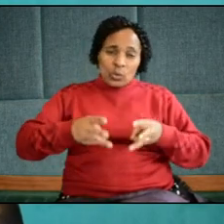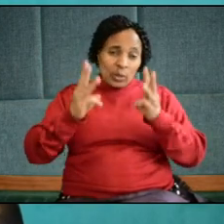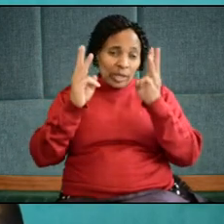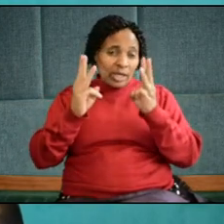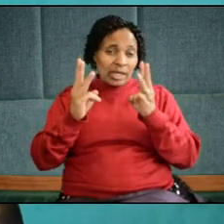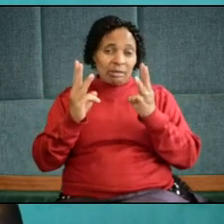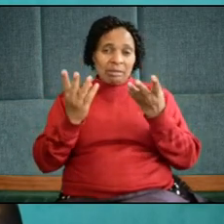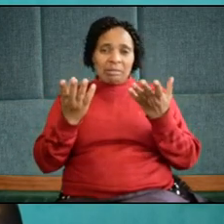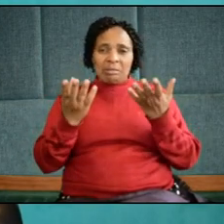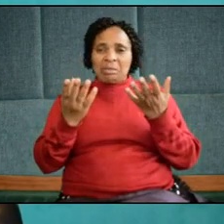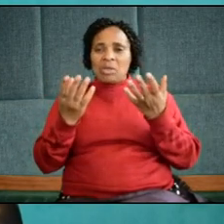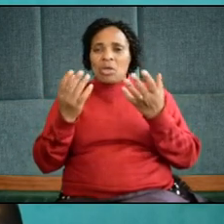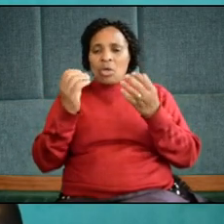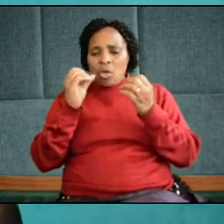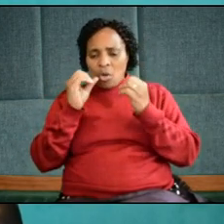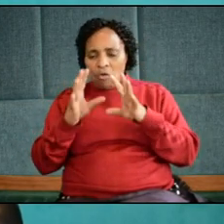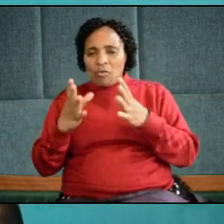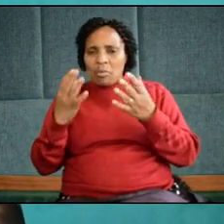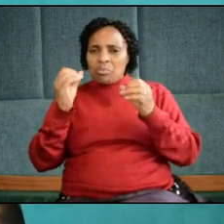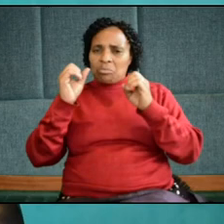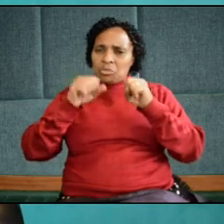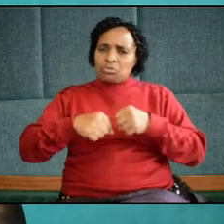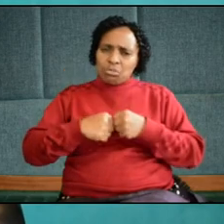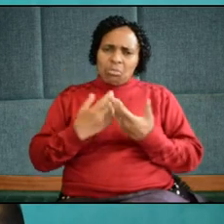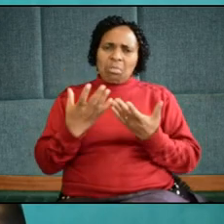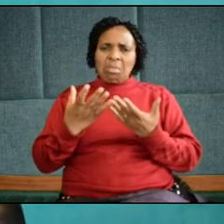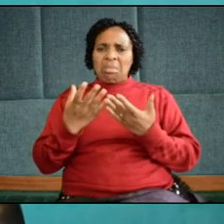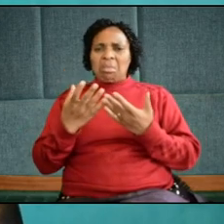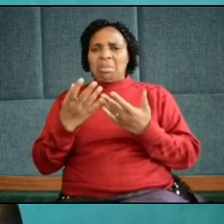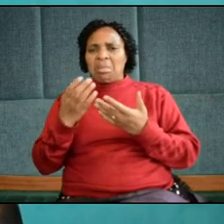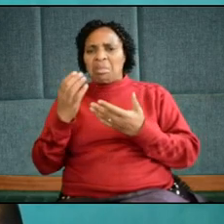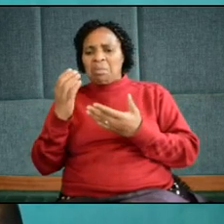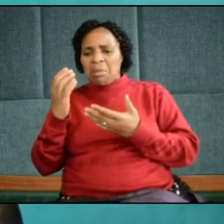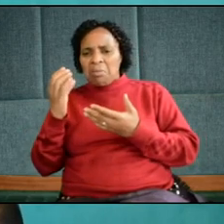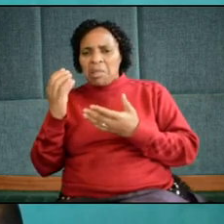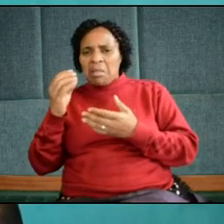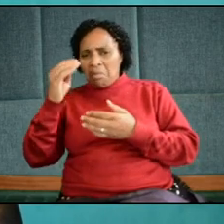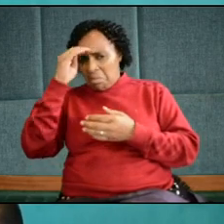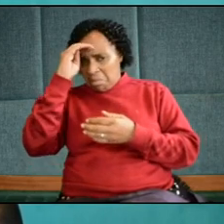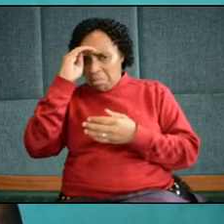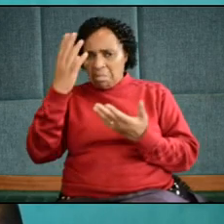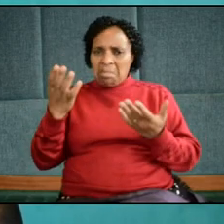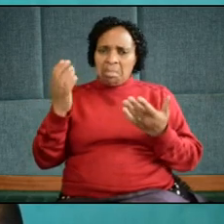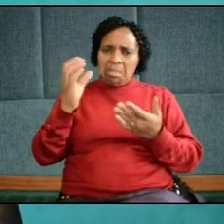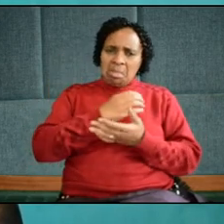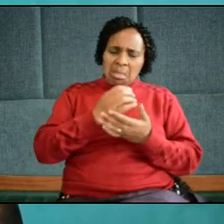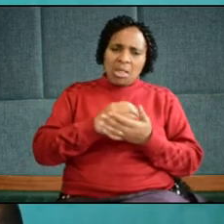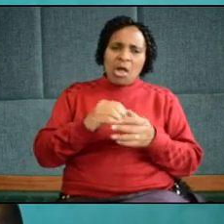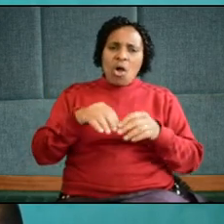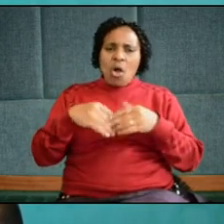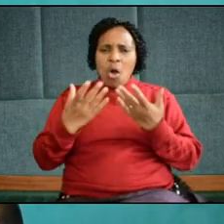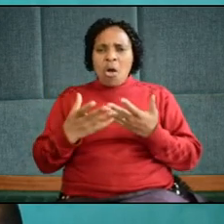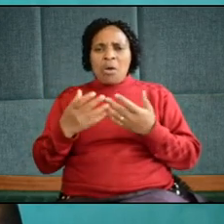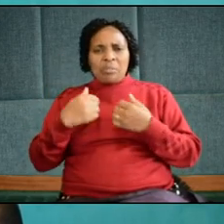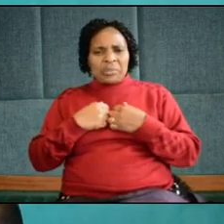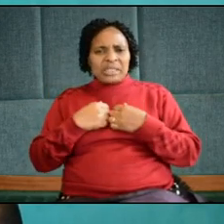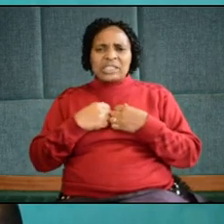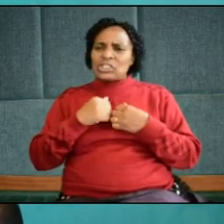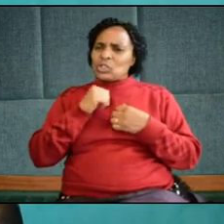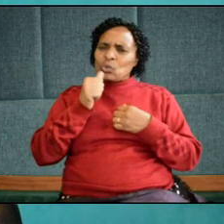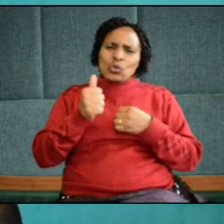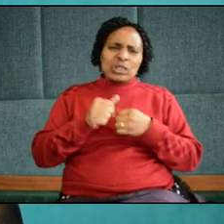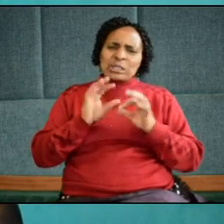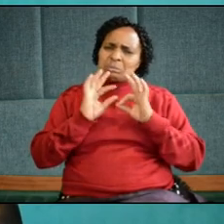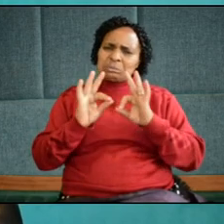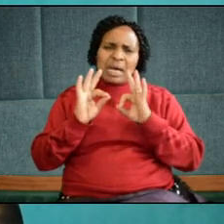times of addiction, or the way people are like, man's really quite traumatized. So as you know, if someone's traumatized, they're like, I was so